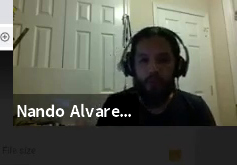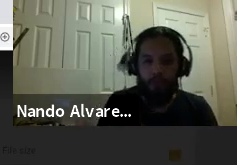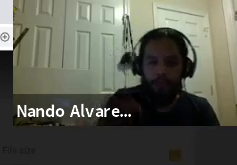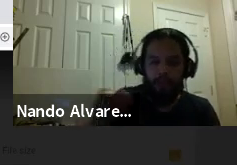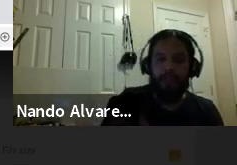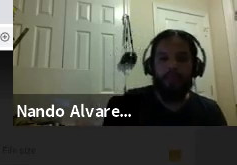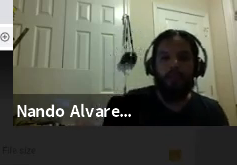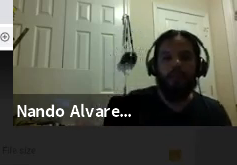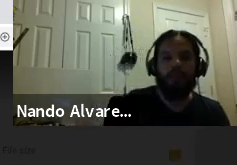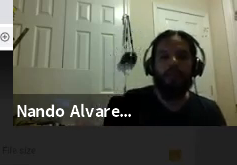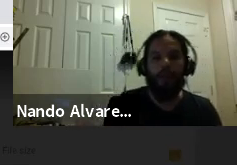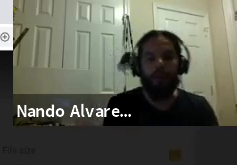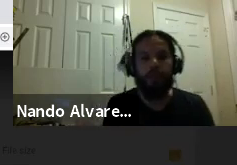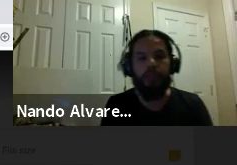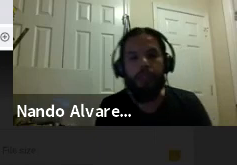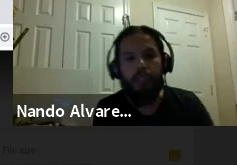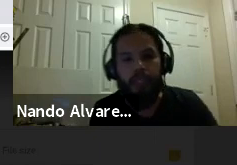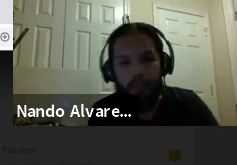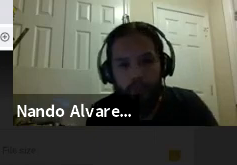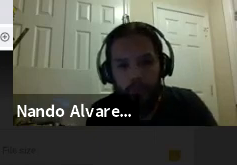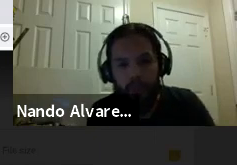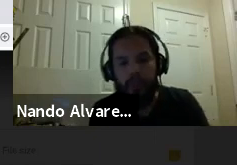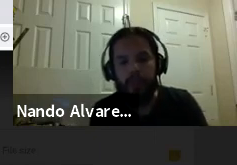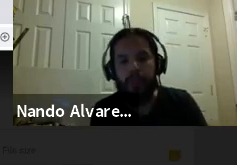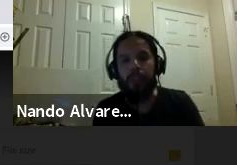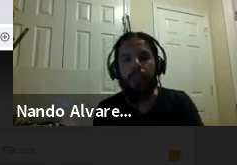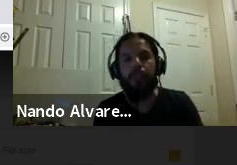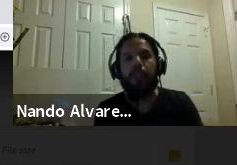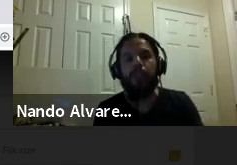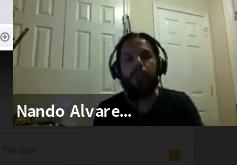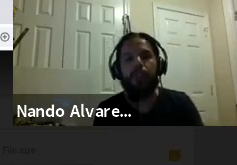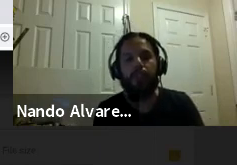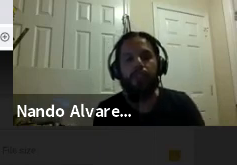room, will be like also hosting the work of this